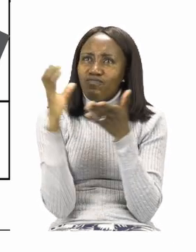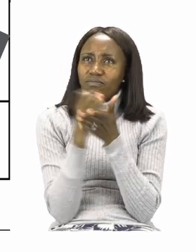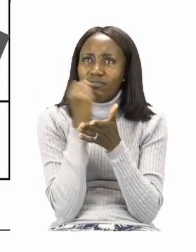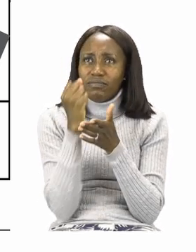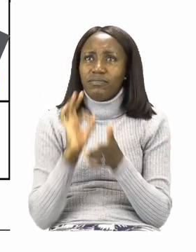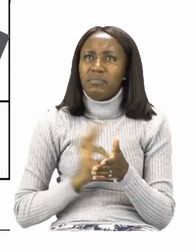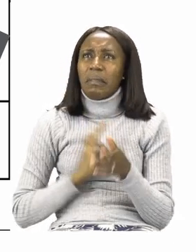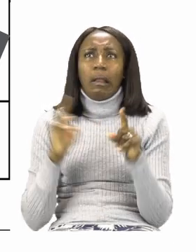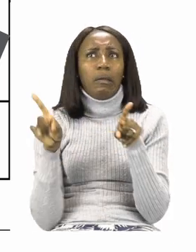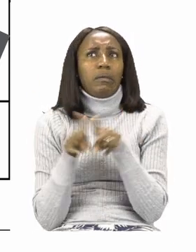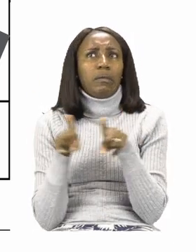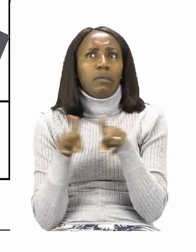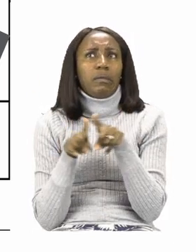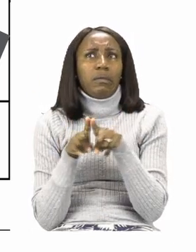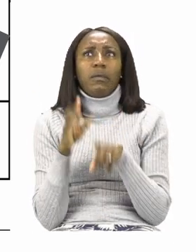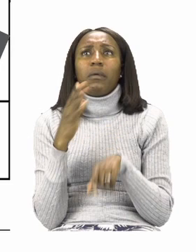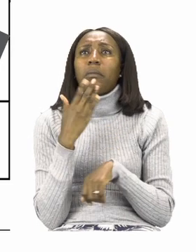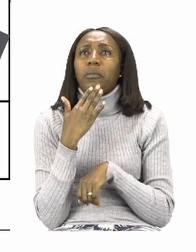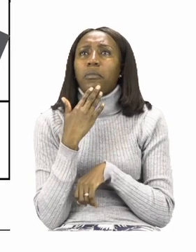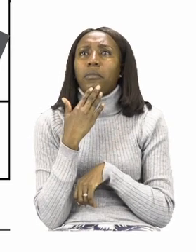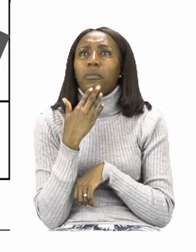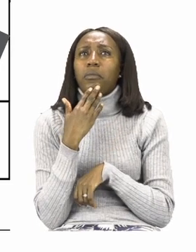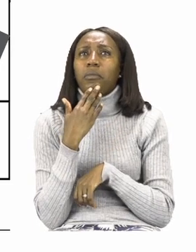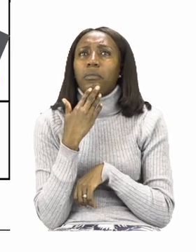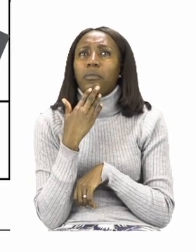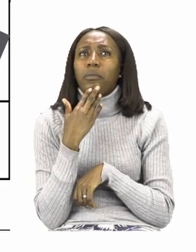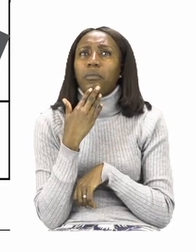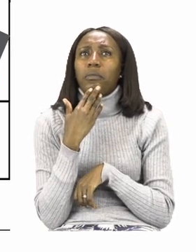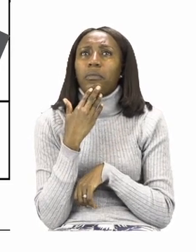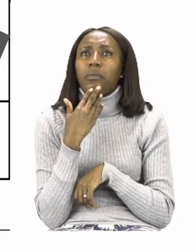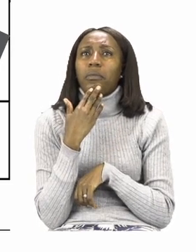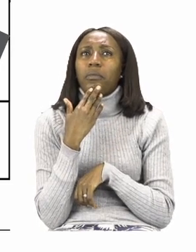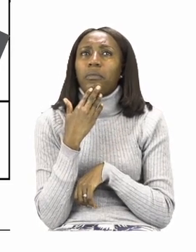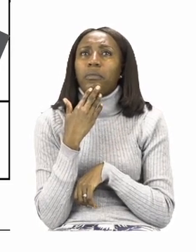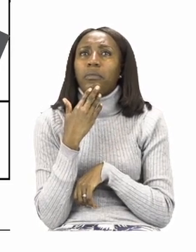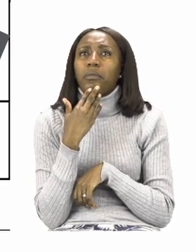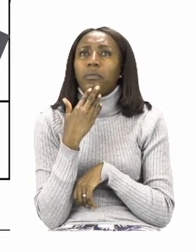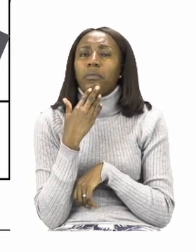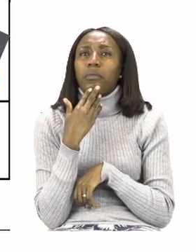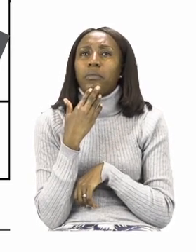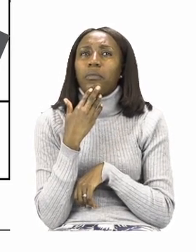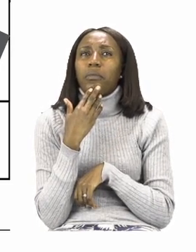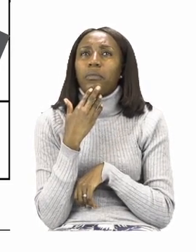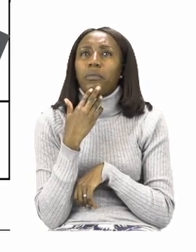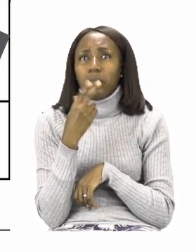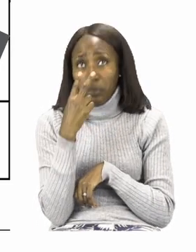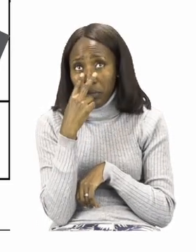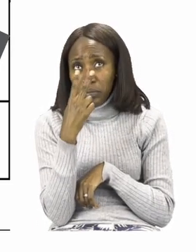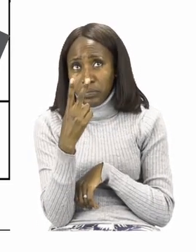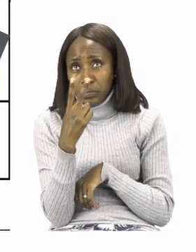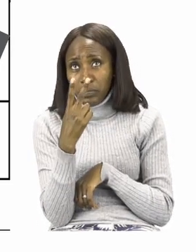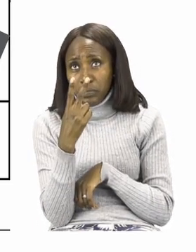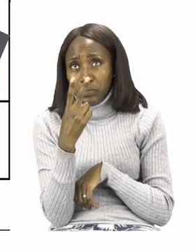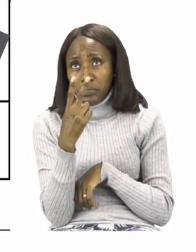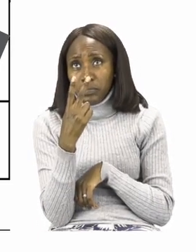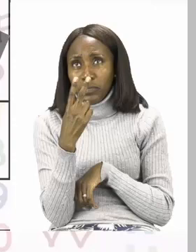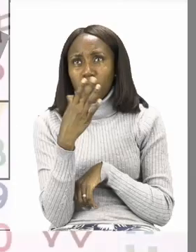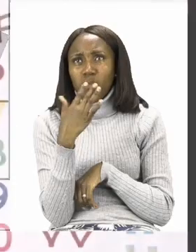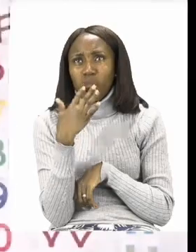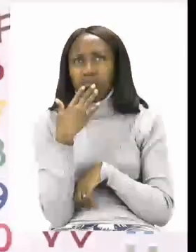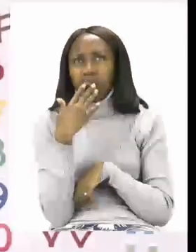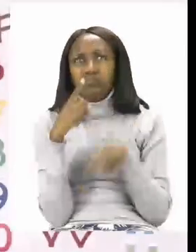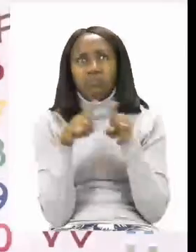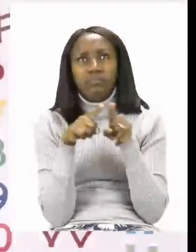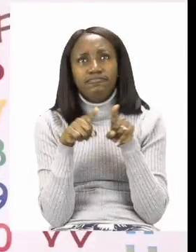same amount or the same number of medals? Now let's quickly come back to the board.